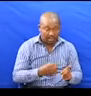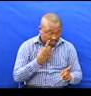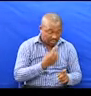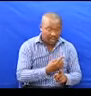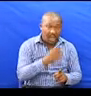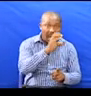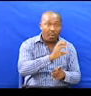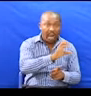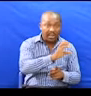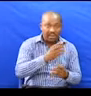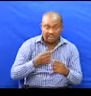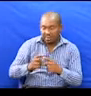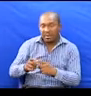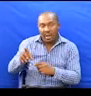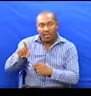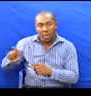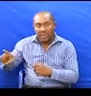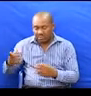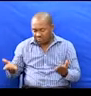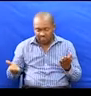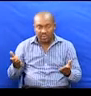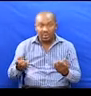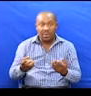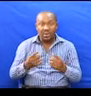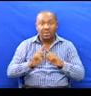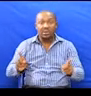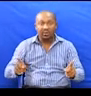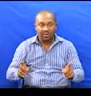protein and carbohydrate?